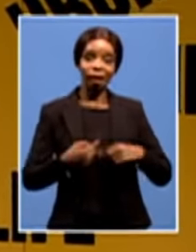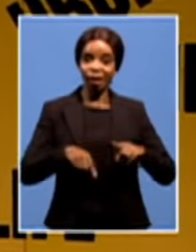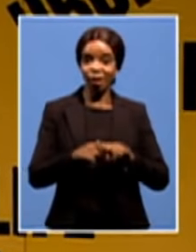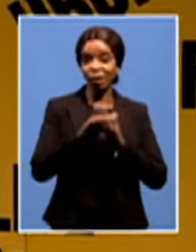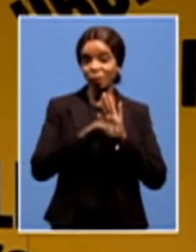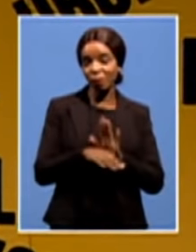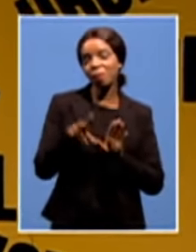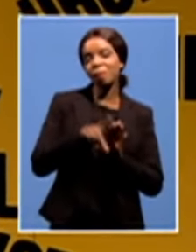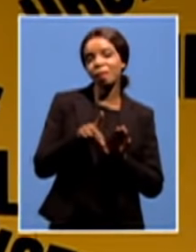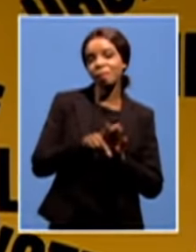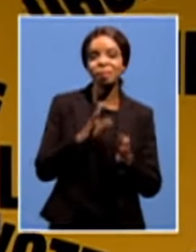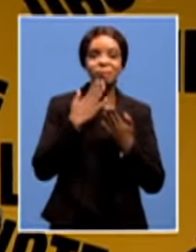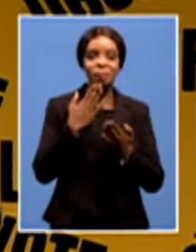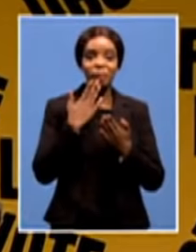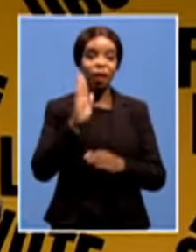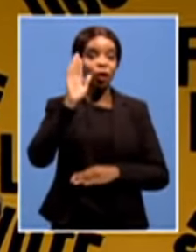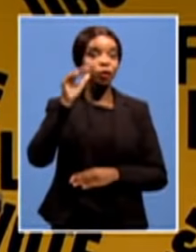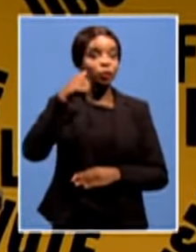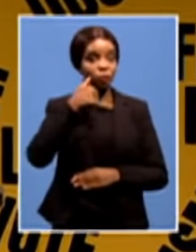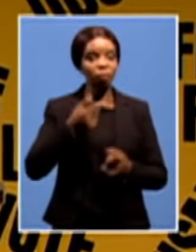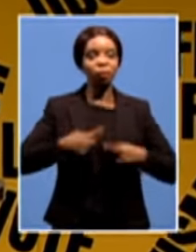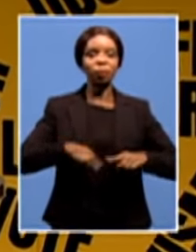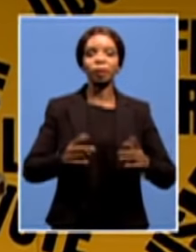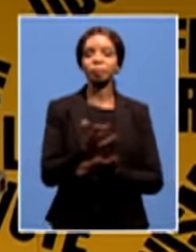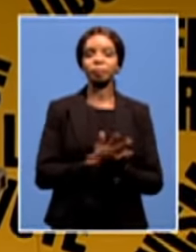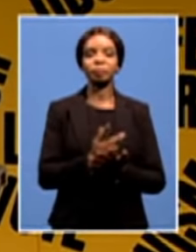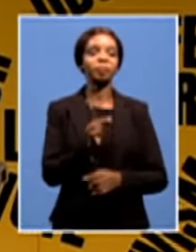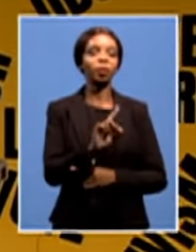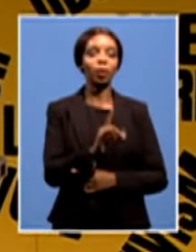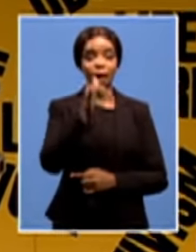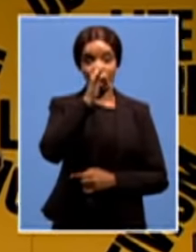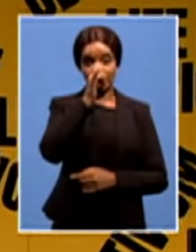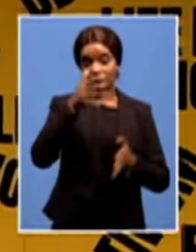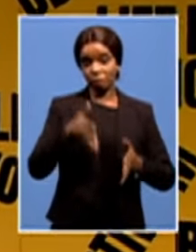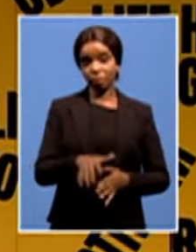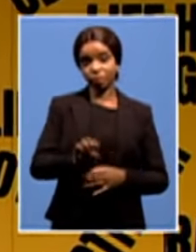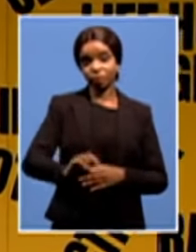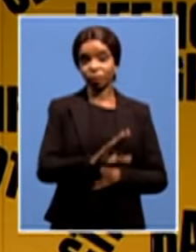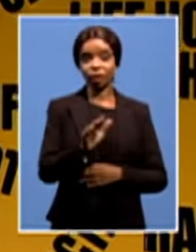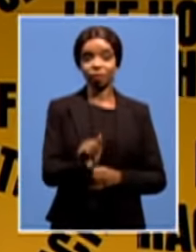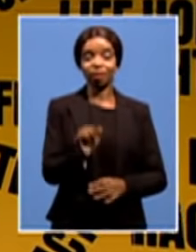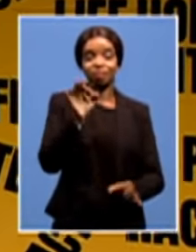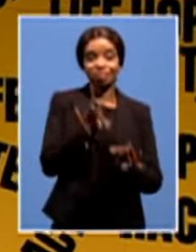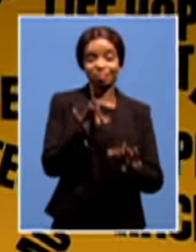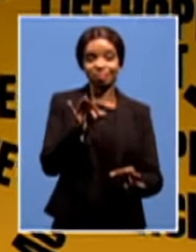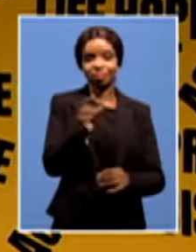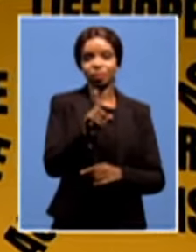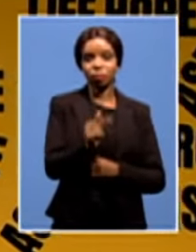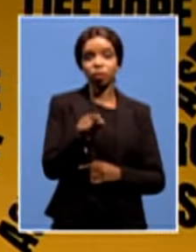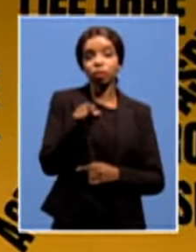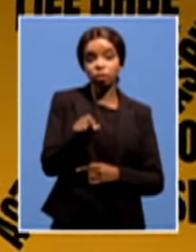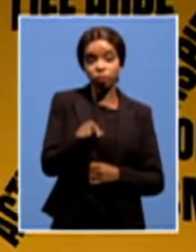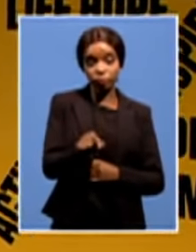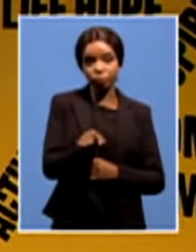show. Tomorrow, we're going to be talking about crime in South Africa, and in particular, the efficiency of the police